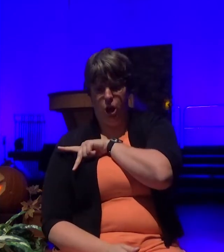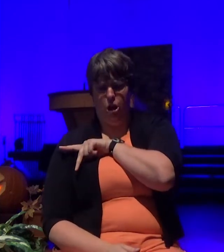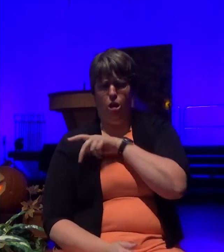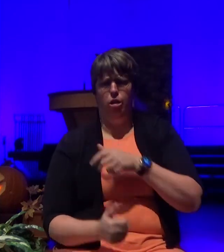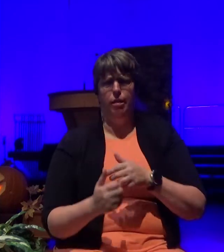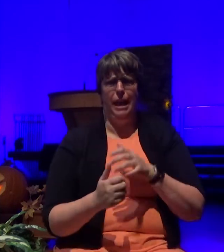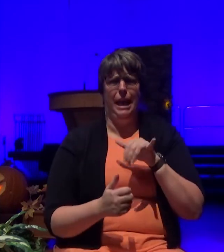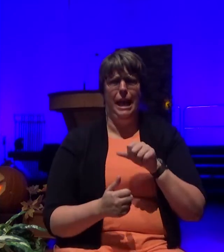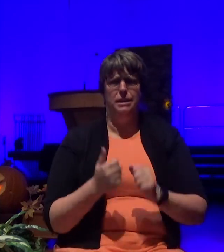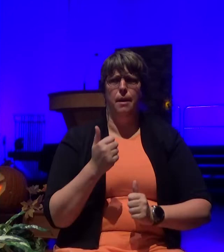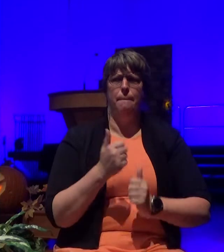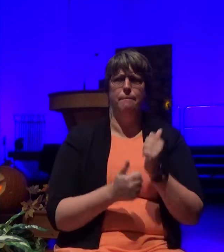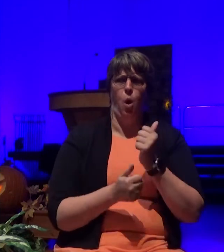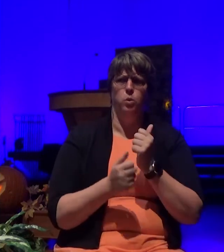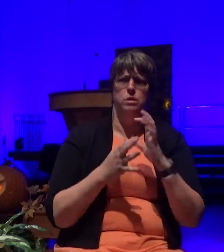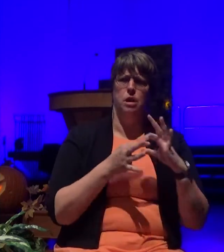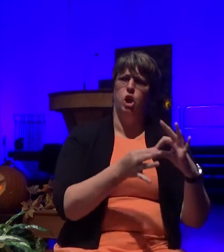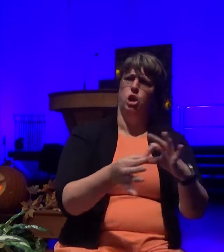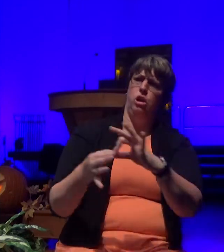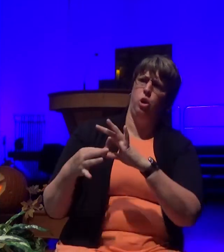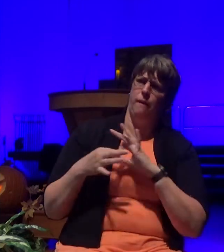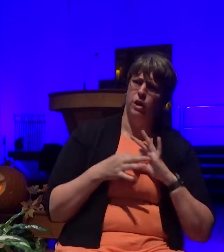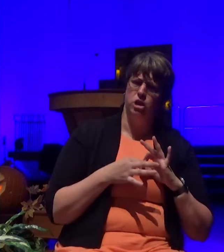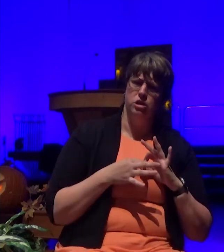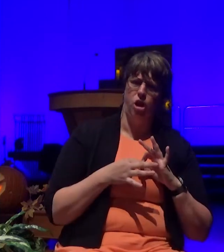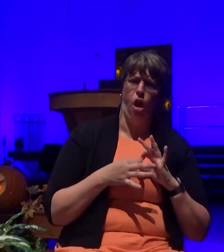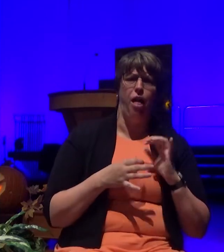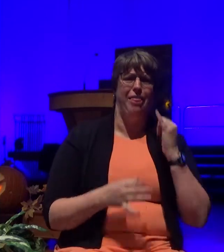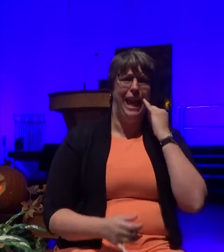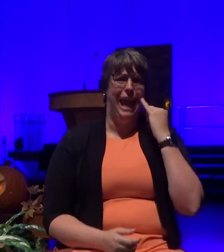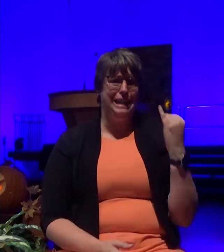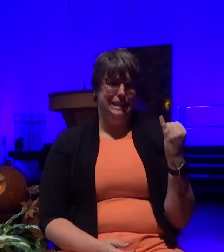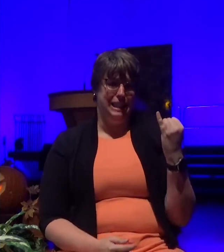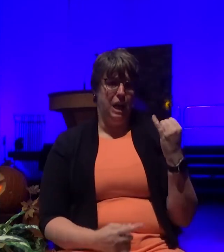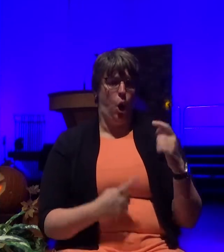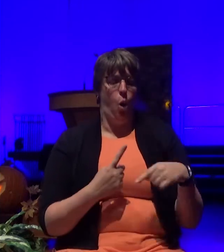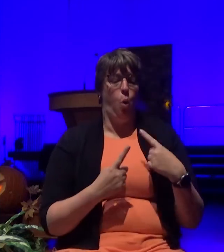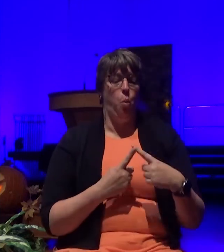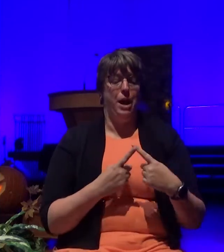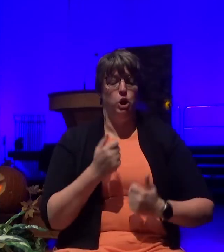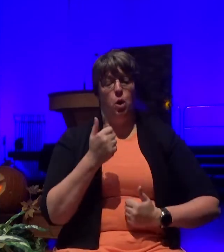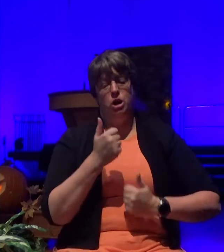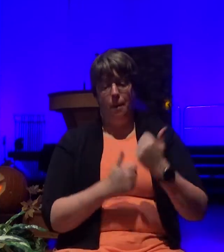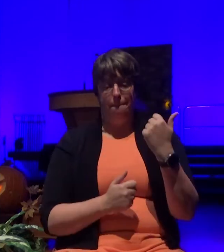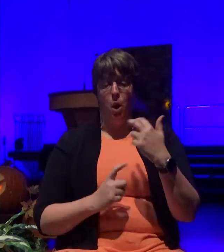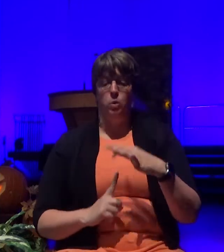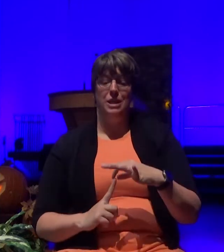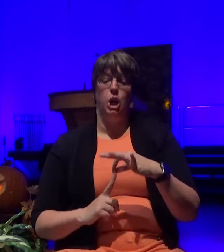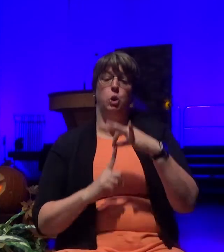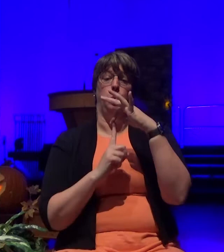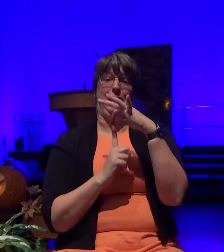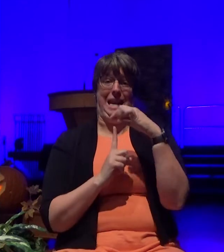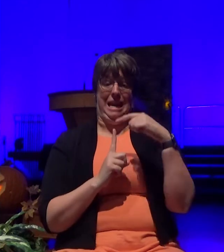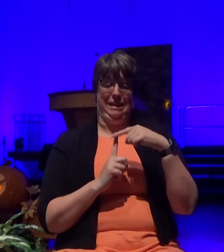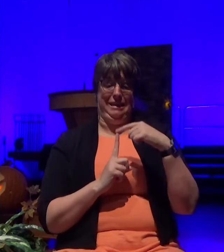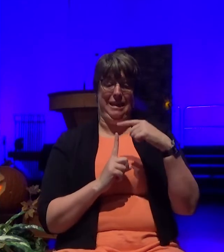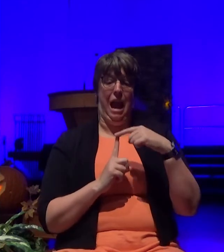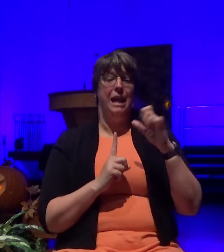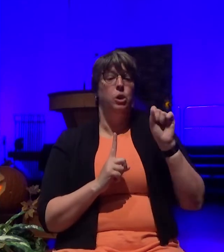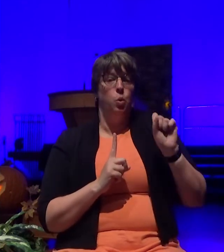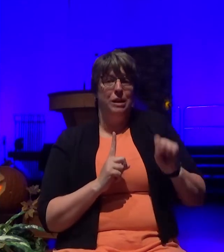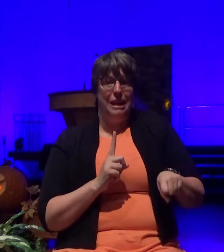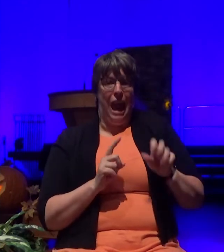between oneness and uniqueness. The idea being, when you are your most unique, it can actually resonate in a way